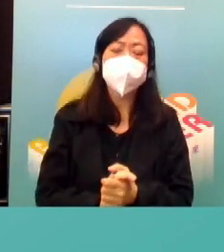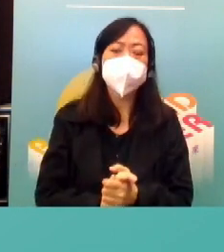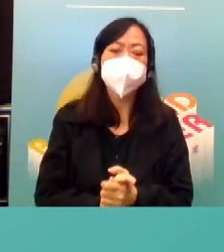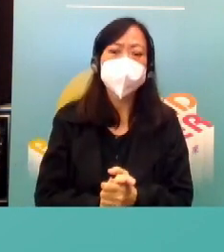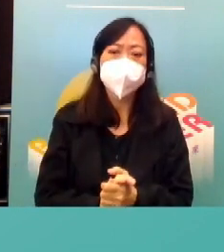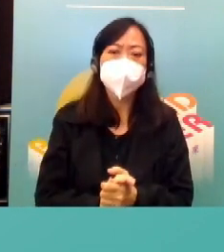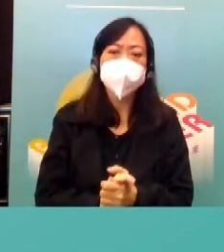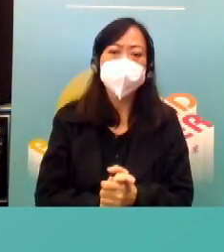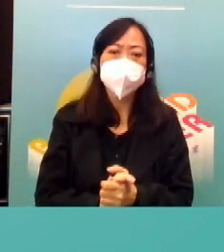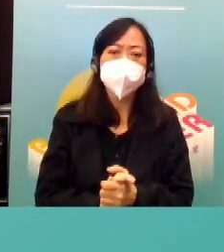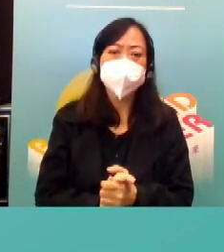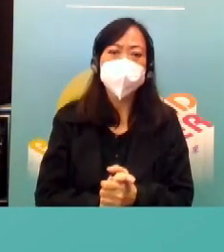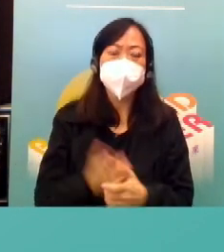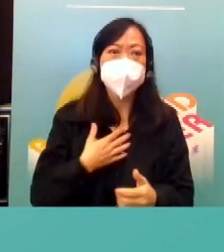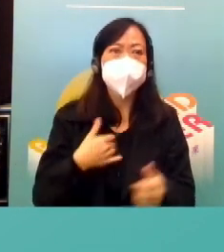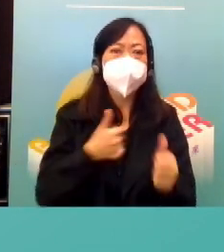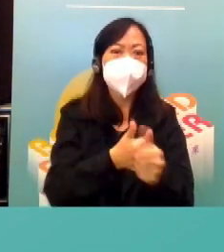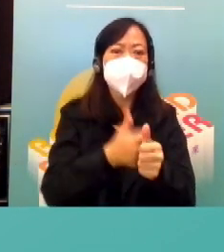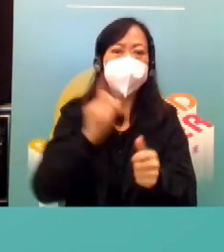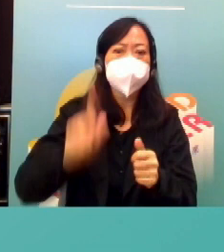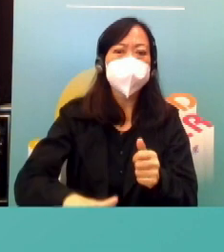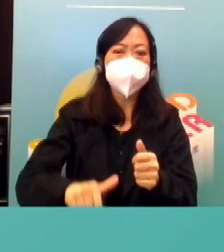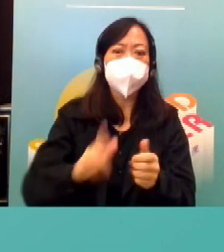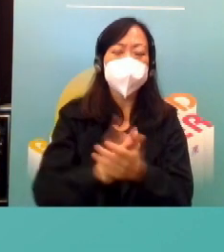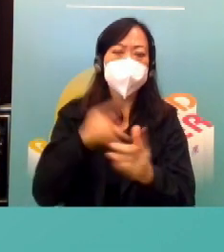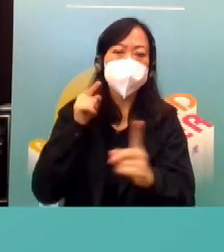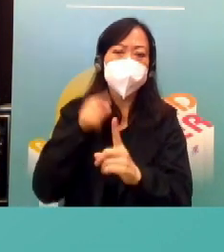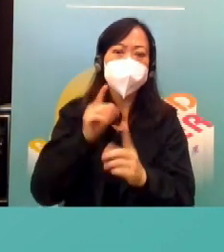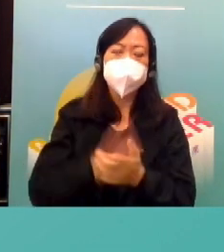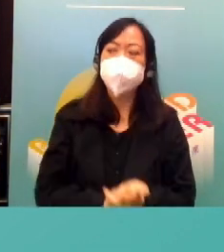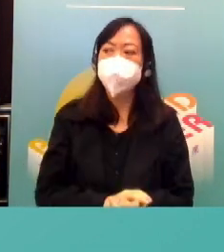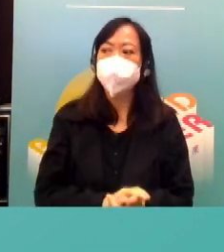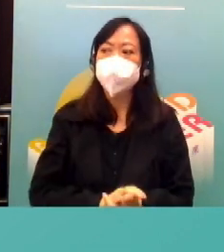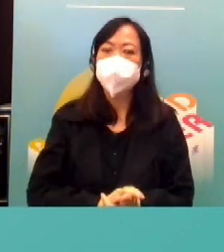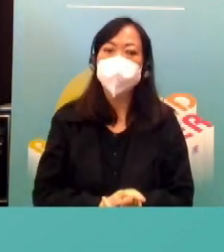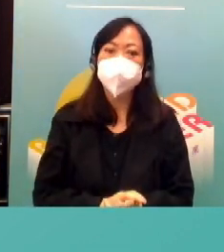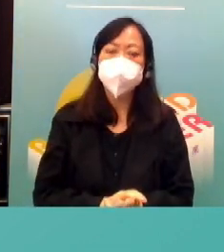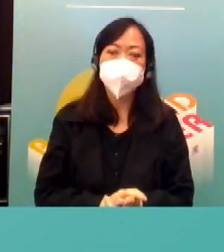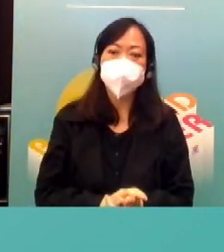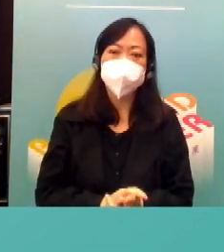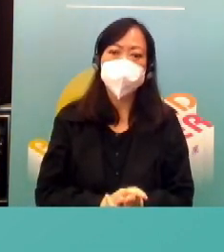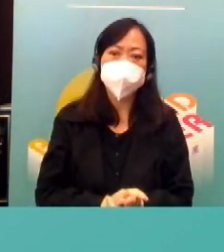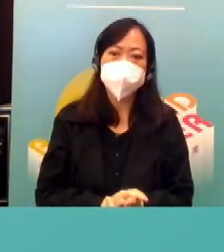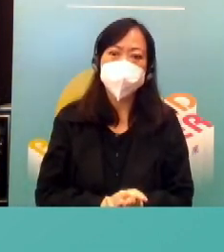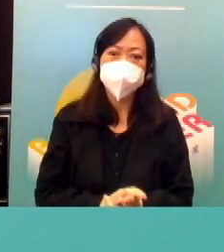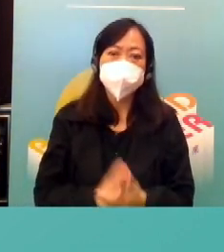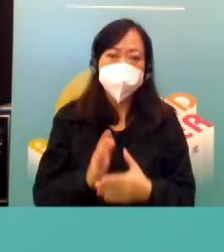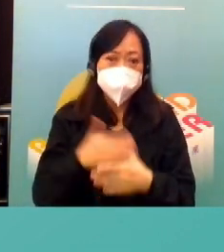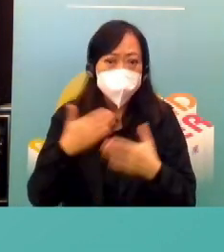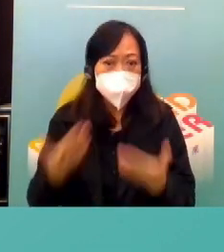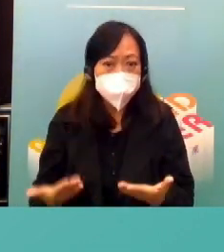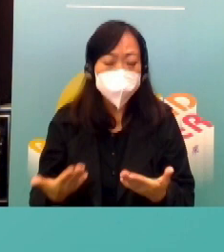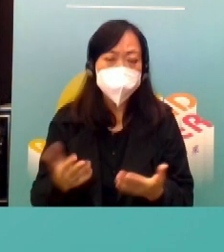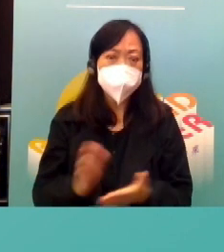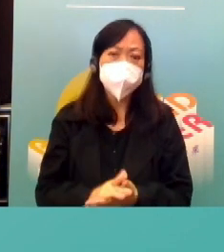target. And it ended up that we will see a world of 2.8 degrees